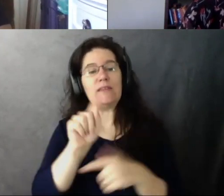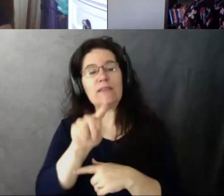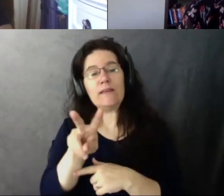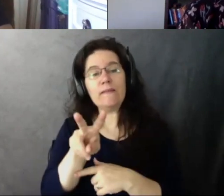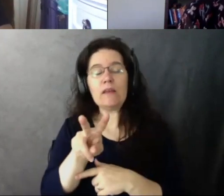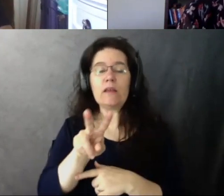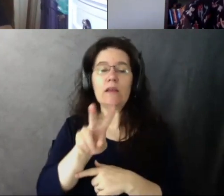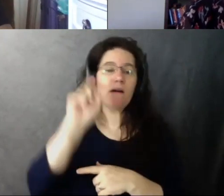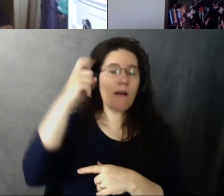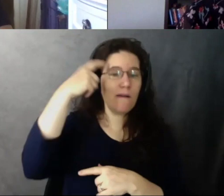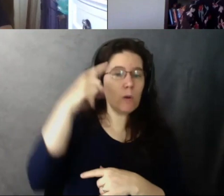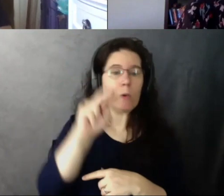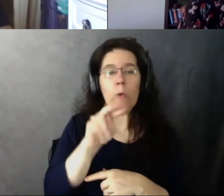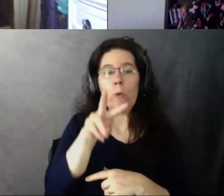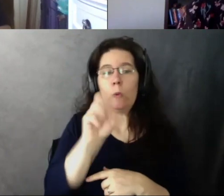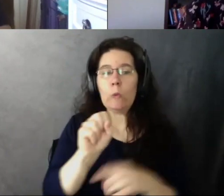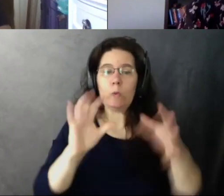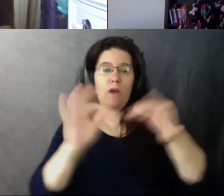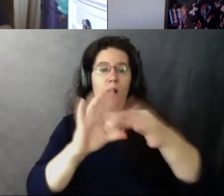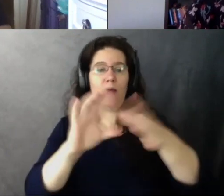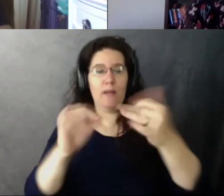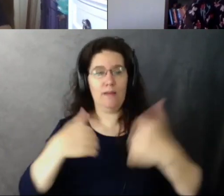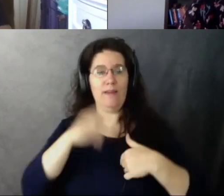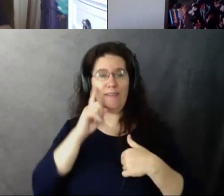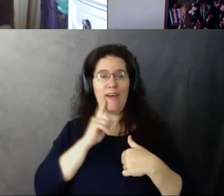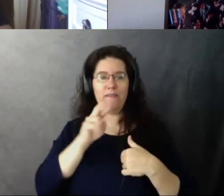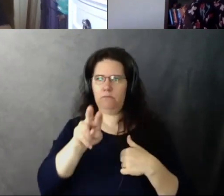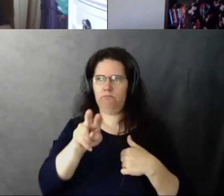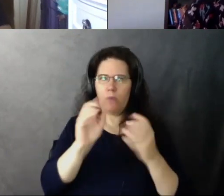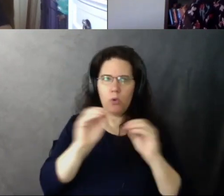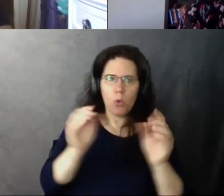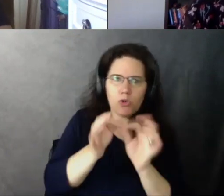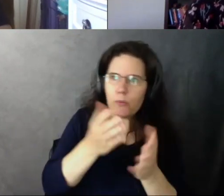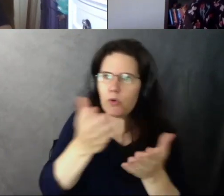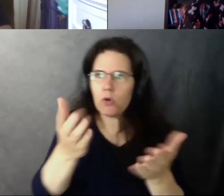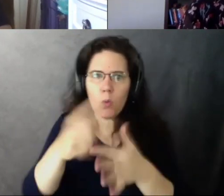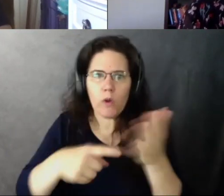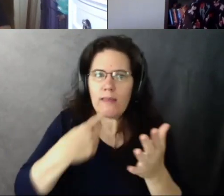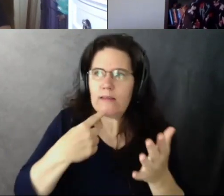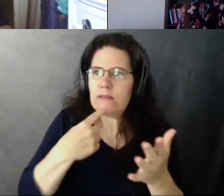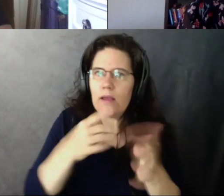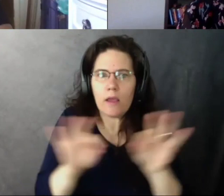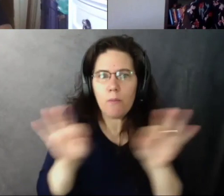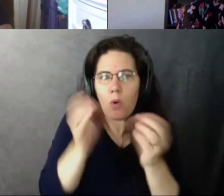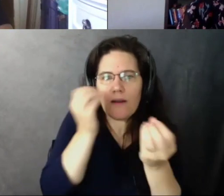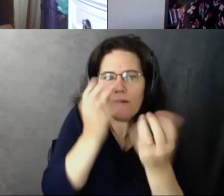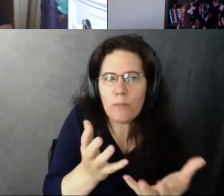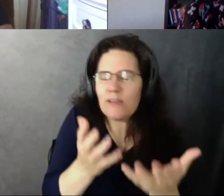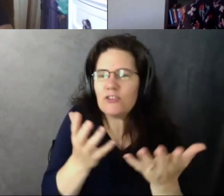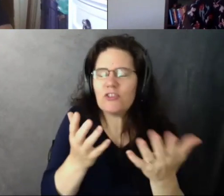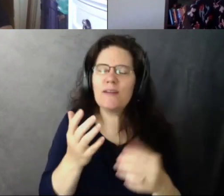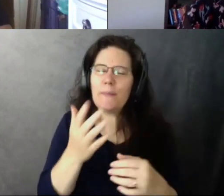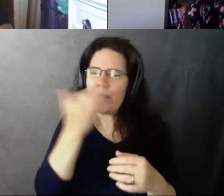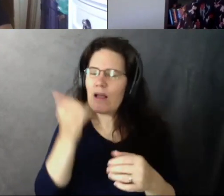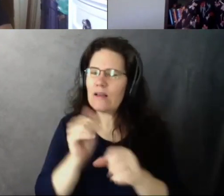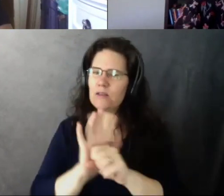because of COVID changing rapidly and things just going from one thing to the next, it